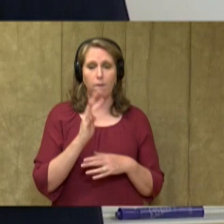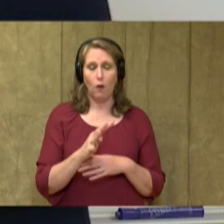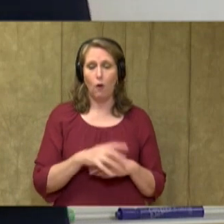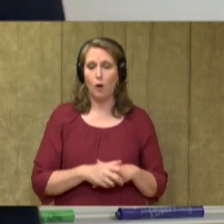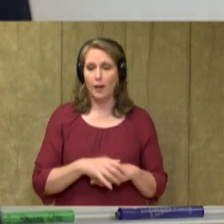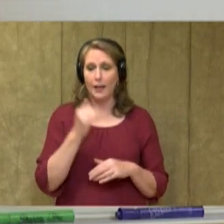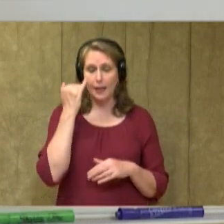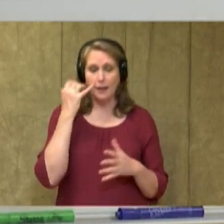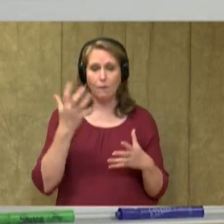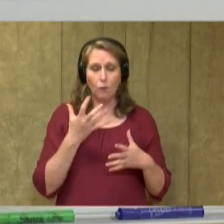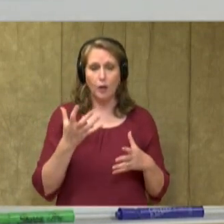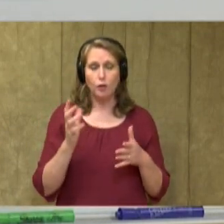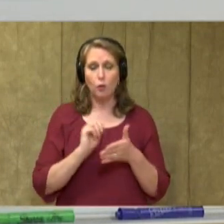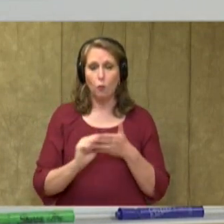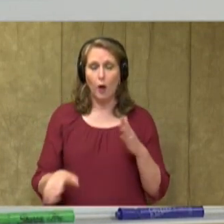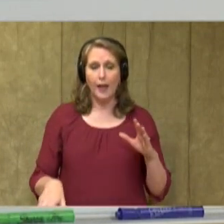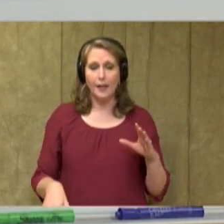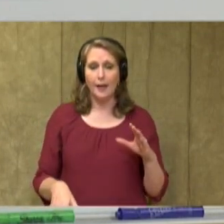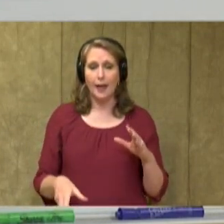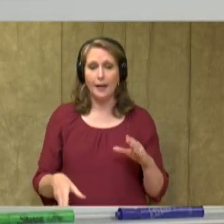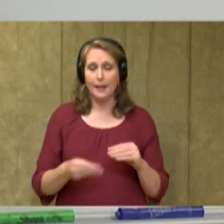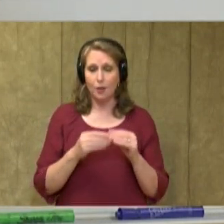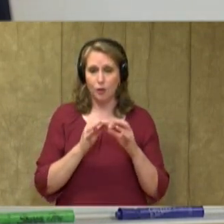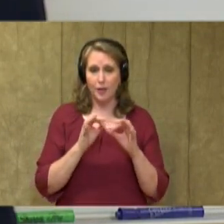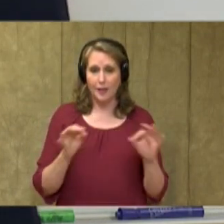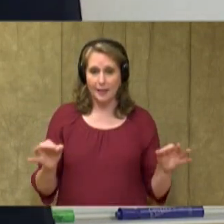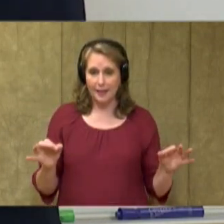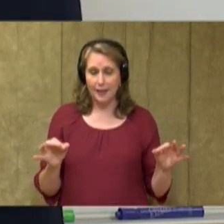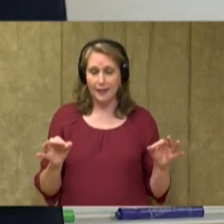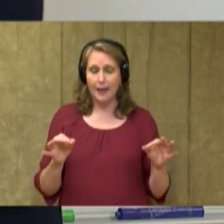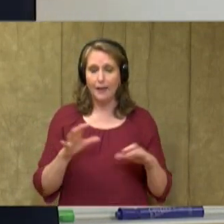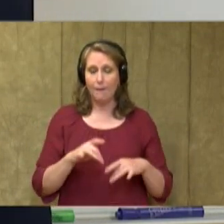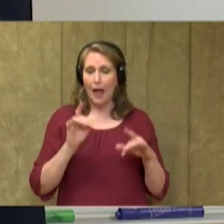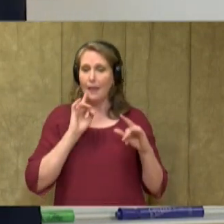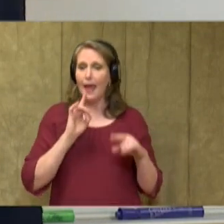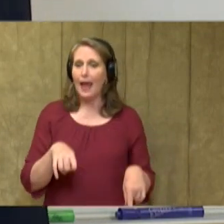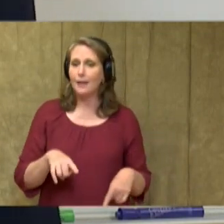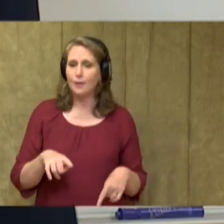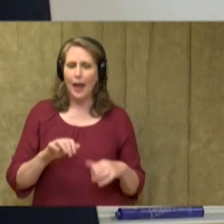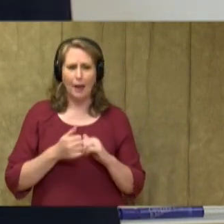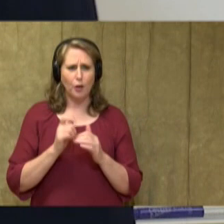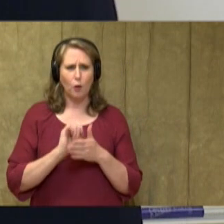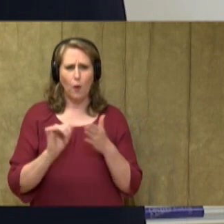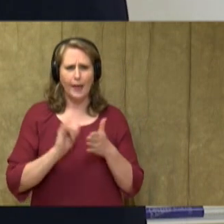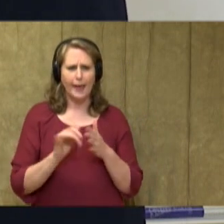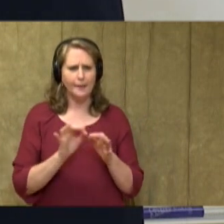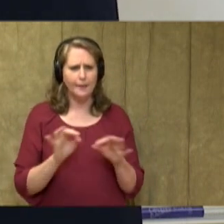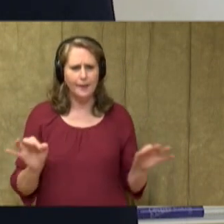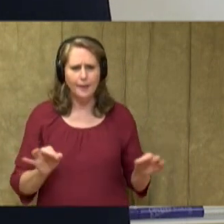write a repeated addition sentence to be able to solve this problem, how could I write that?